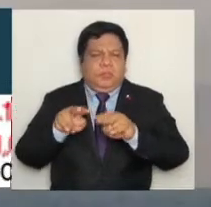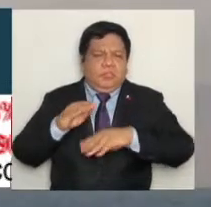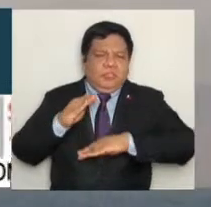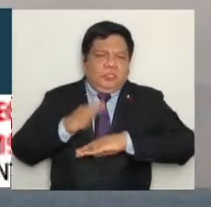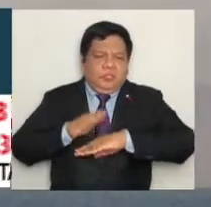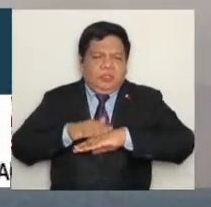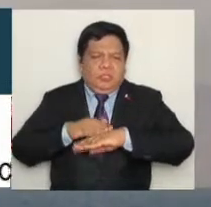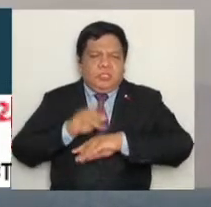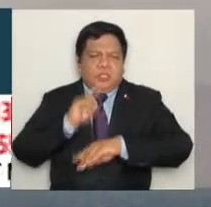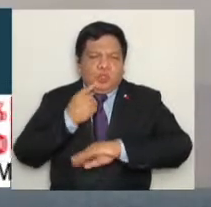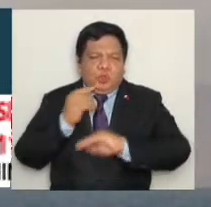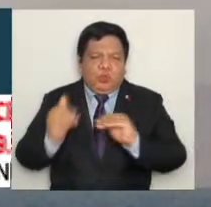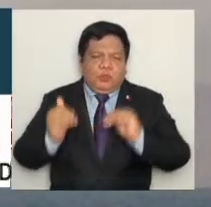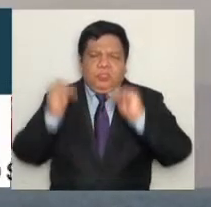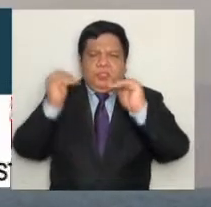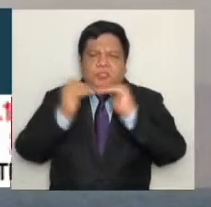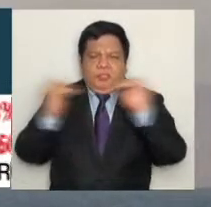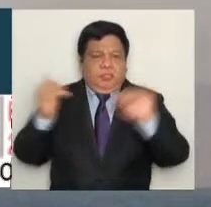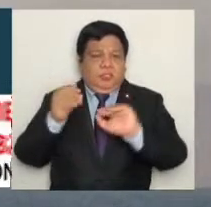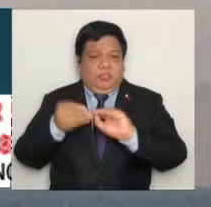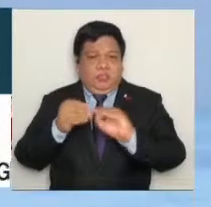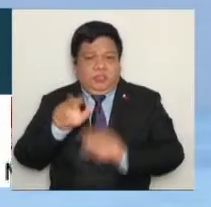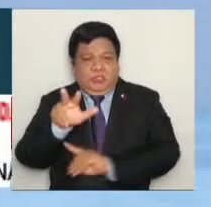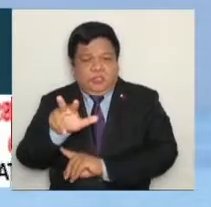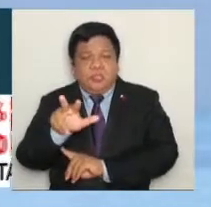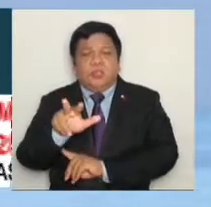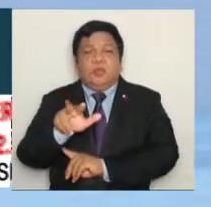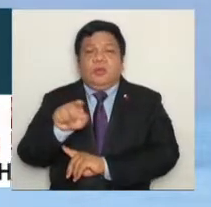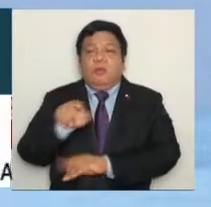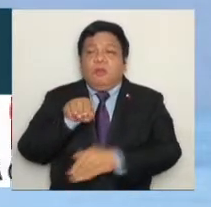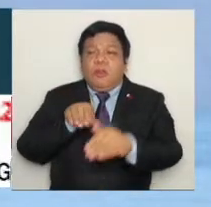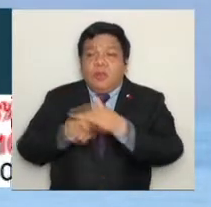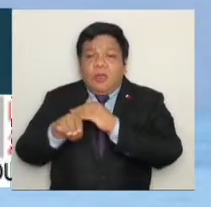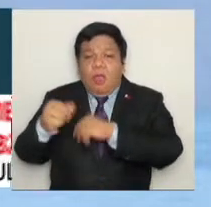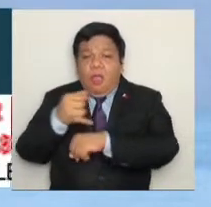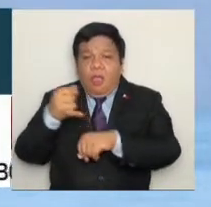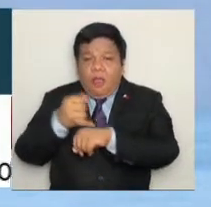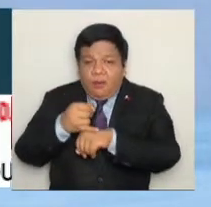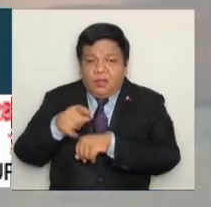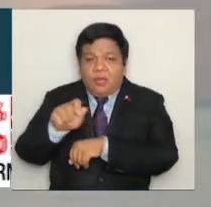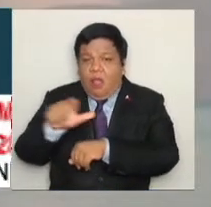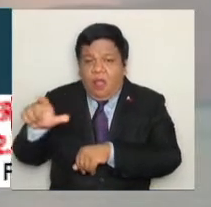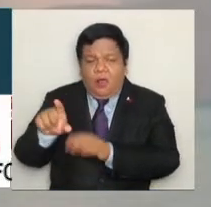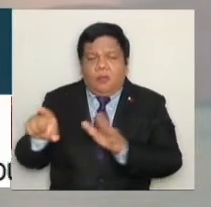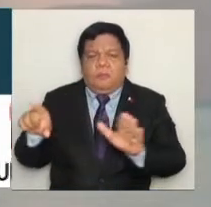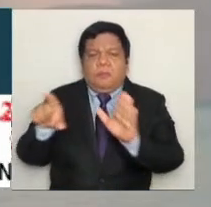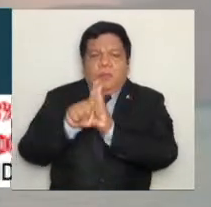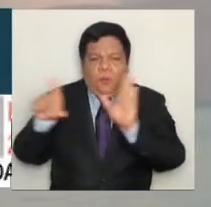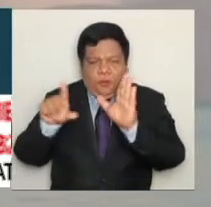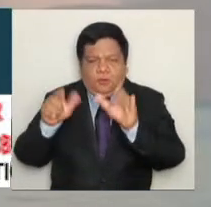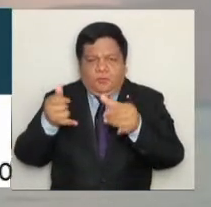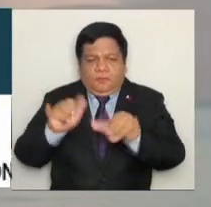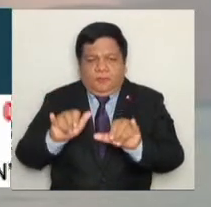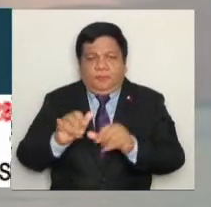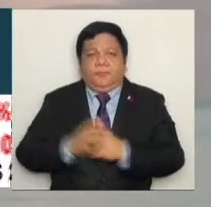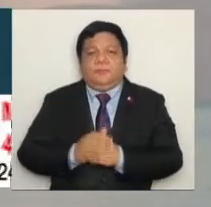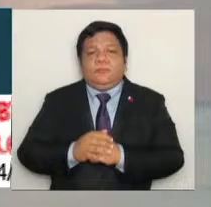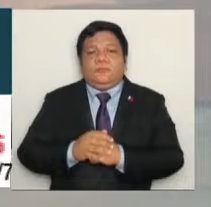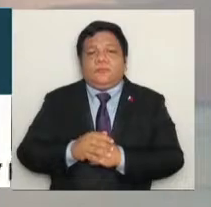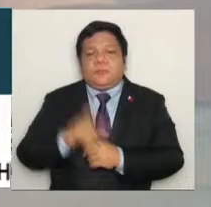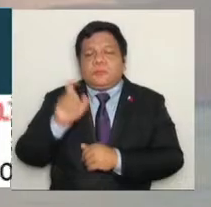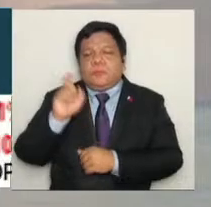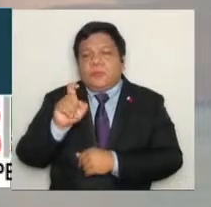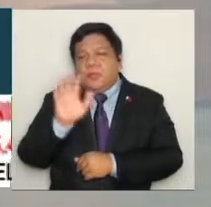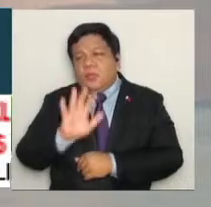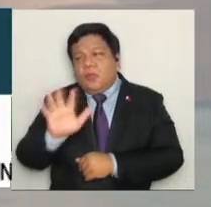still a possibility. Entry to the Taal volcano island and Taal lake remains prohibited. At least 27 evacuation